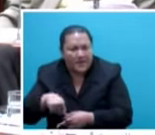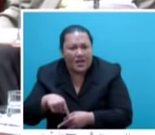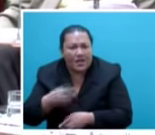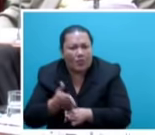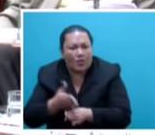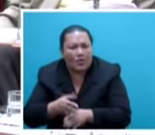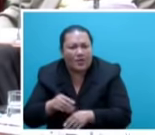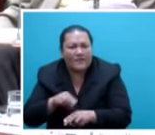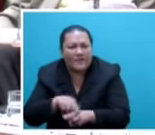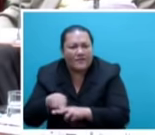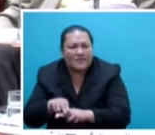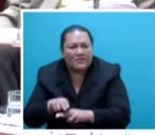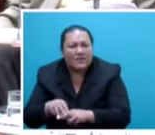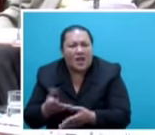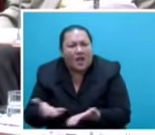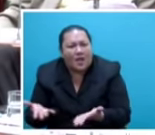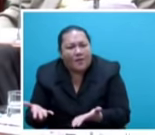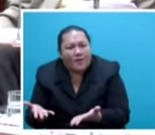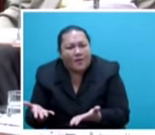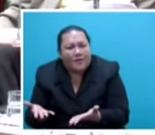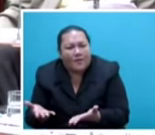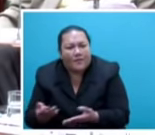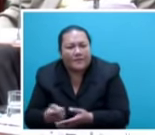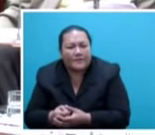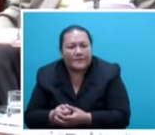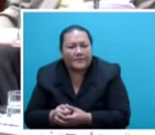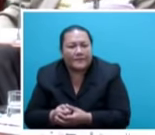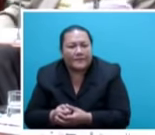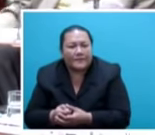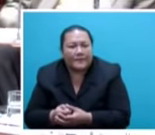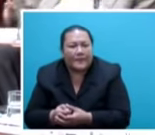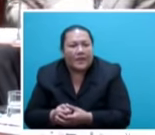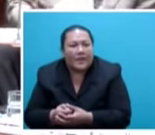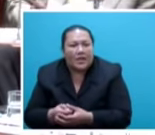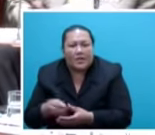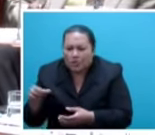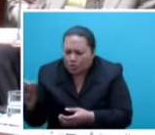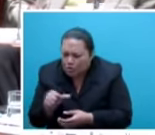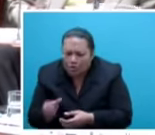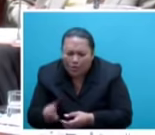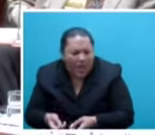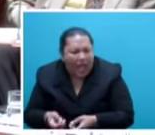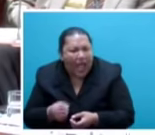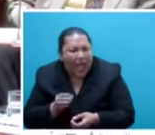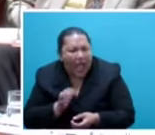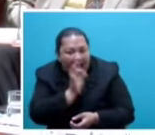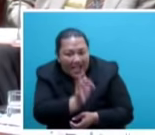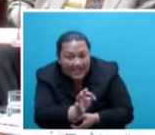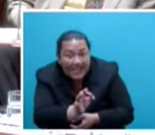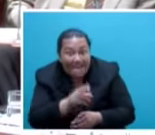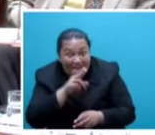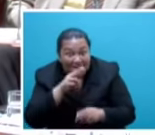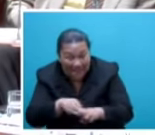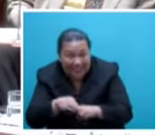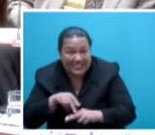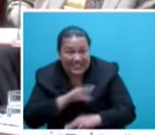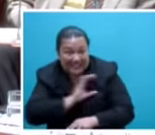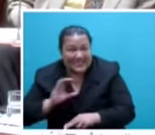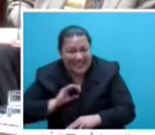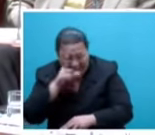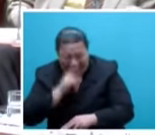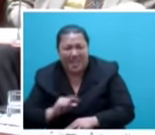and wait staff, why are they doing that when Fiji citizens should be paid to do this? We know that Grace Road has a construction company, and we